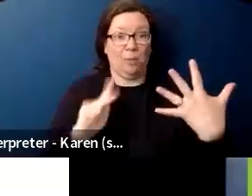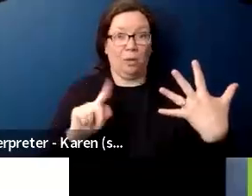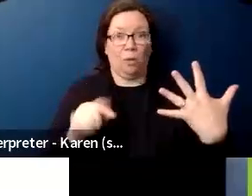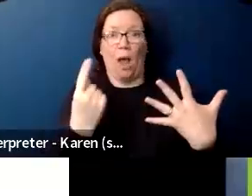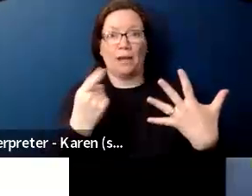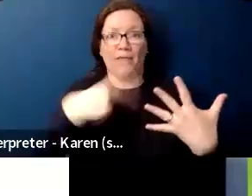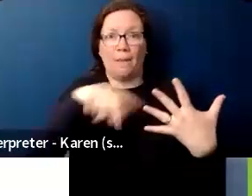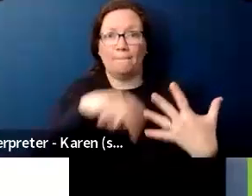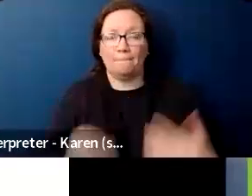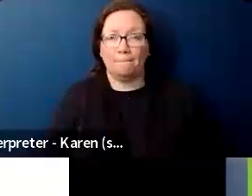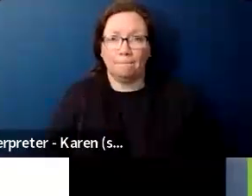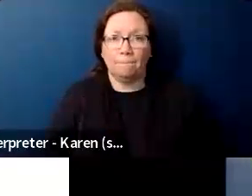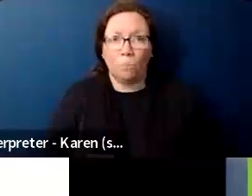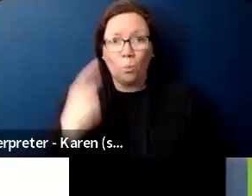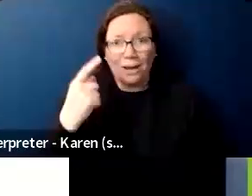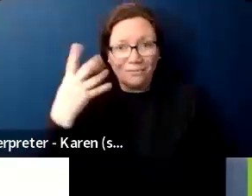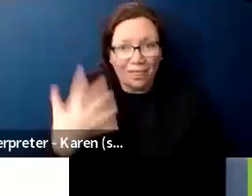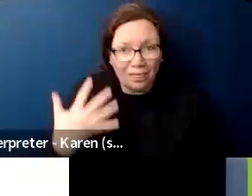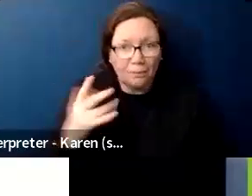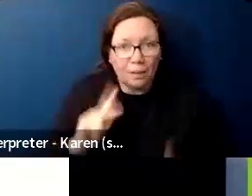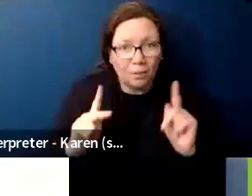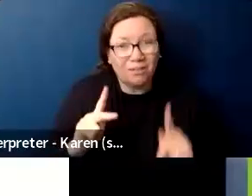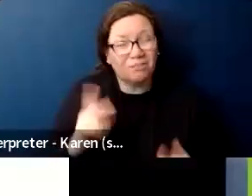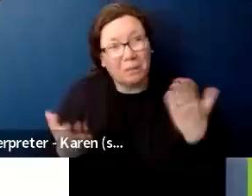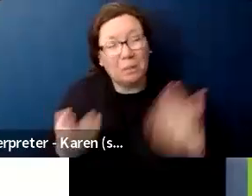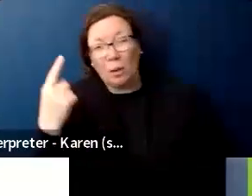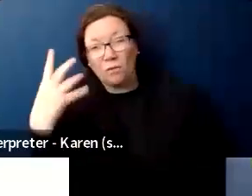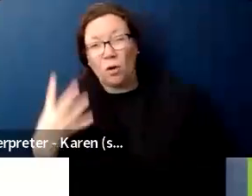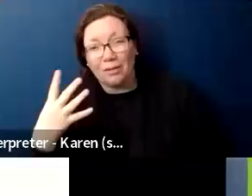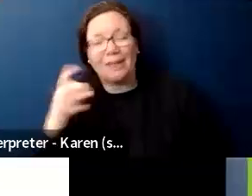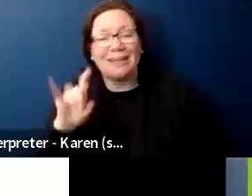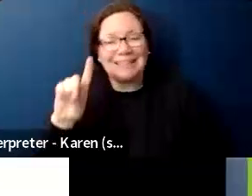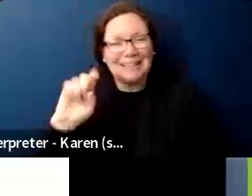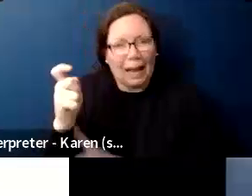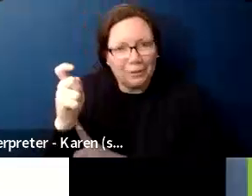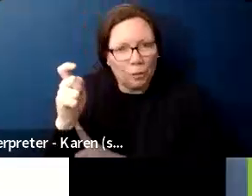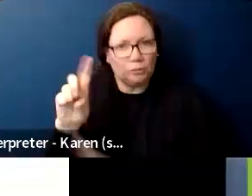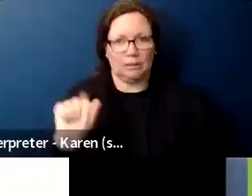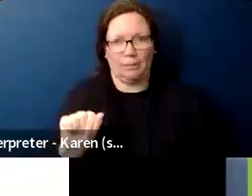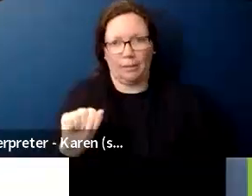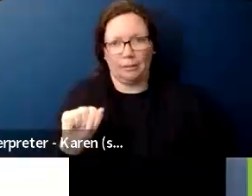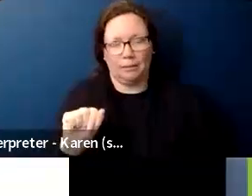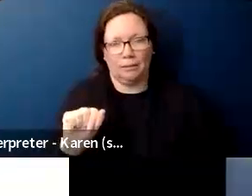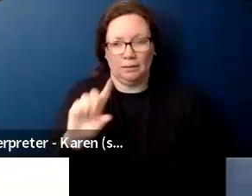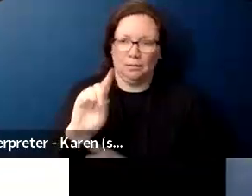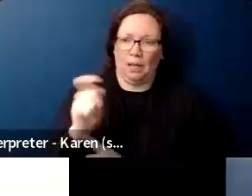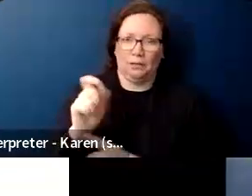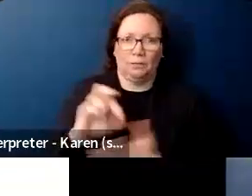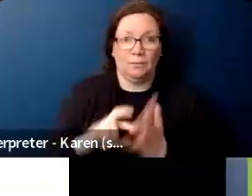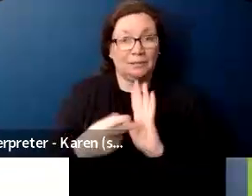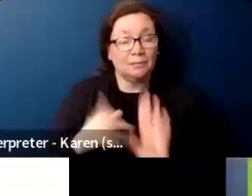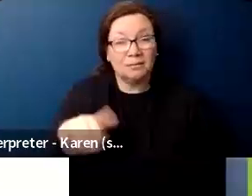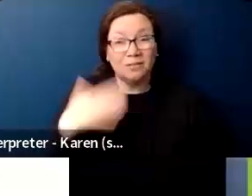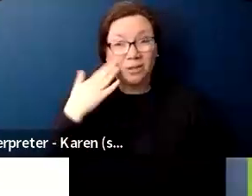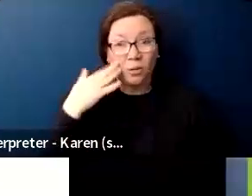whose numbers you're looking at, it can be closer to 1 in 4, and that's diagnosed disabilities, right? We're all aging